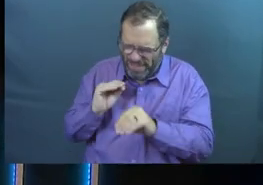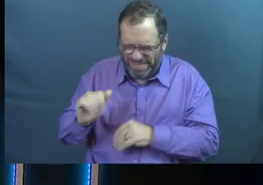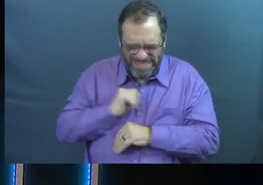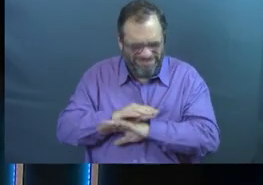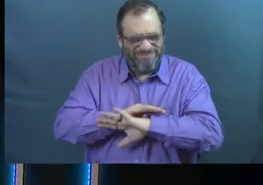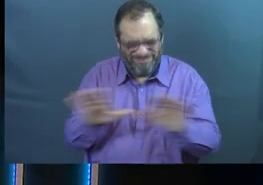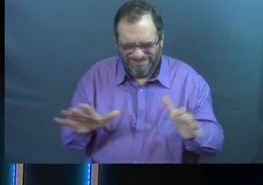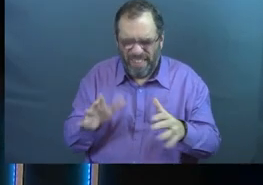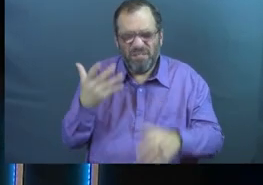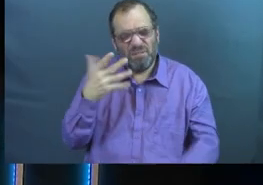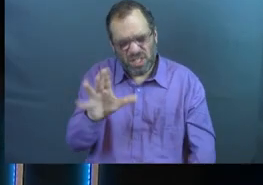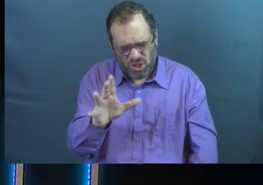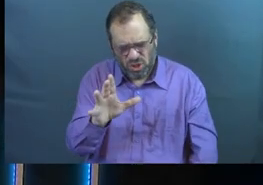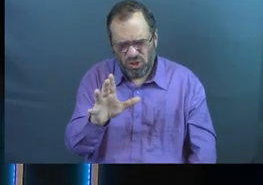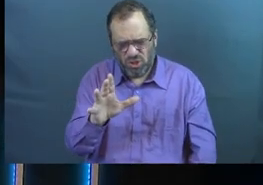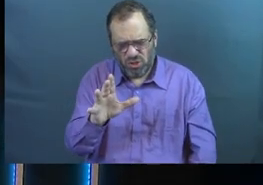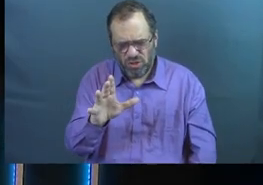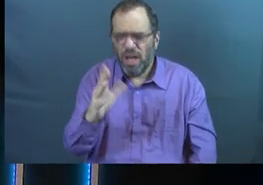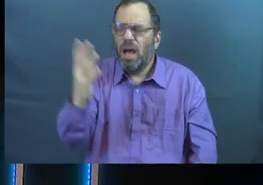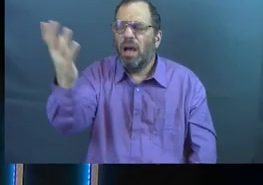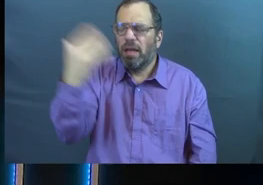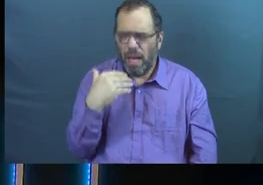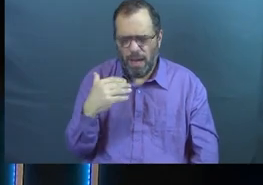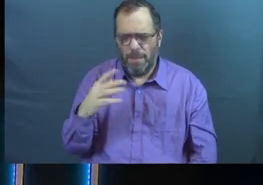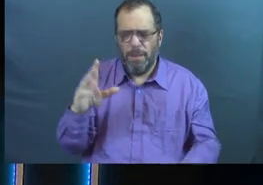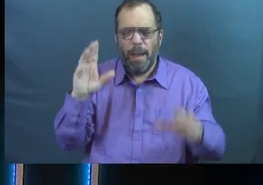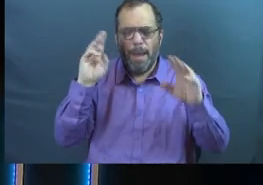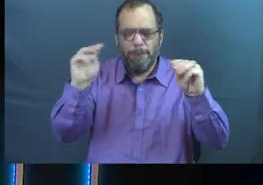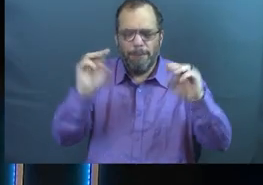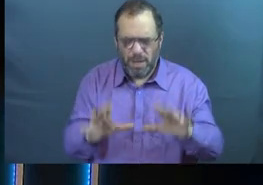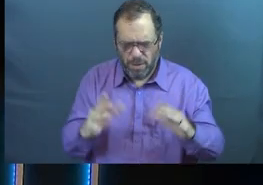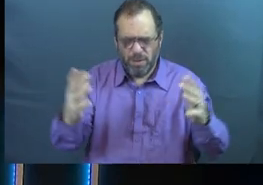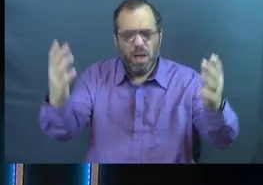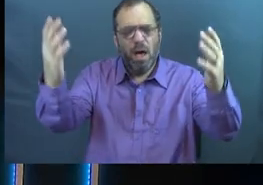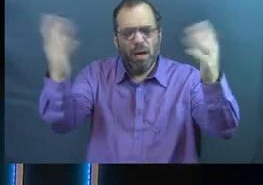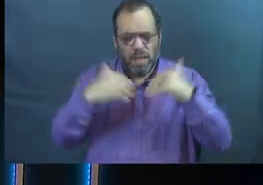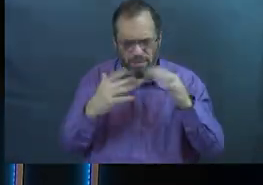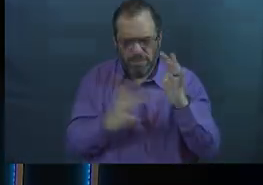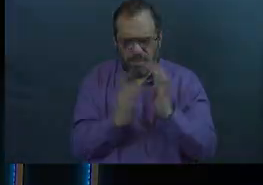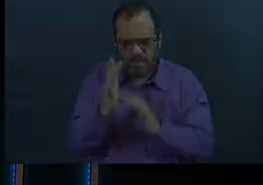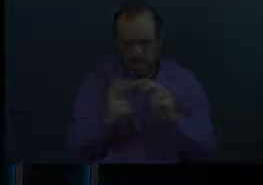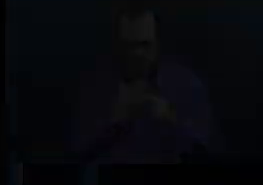Come, Lord. Miracles all over this room, Lord. Come in Christ's name.